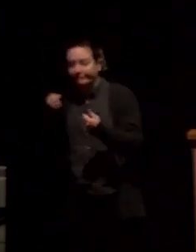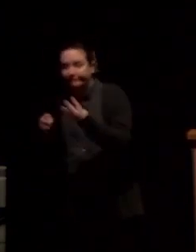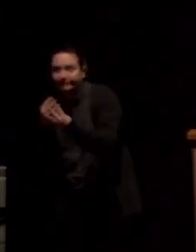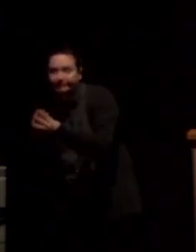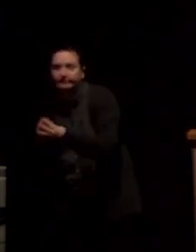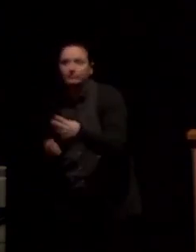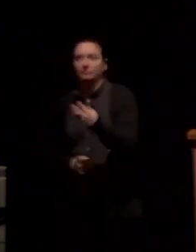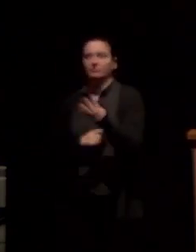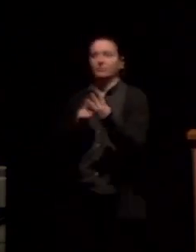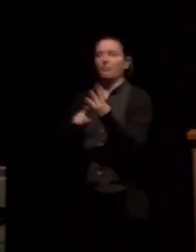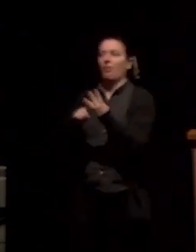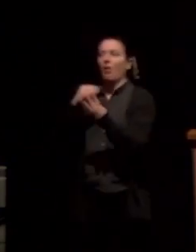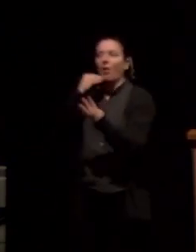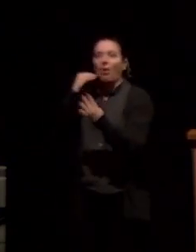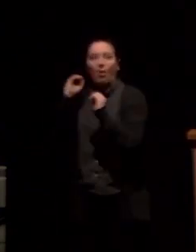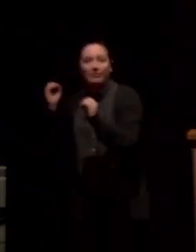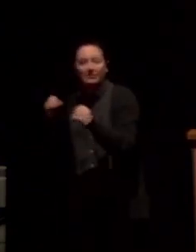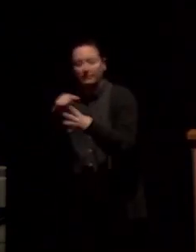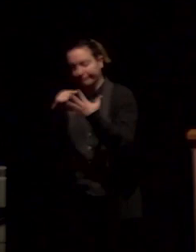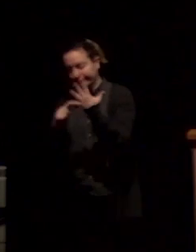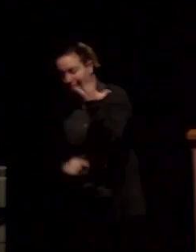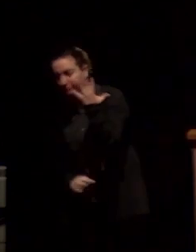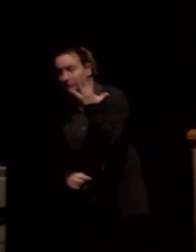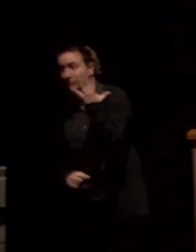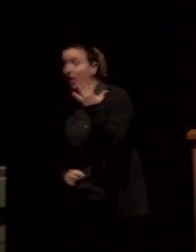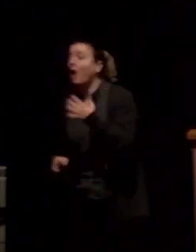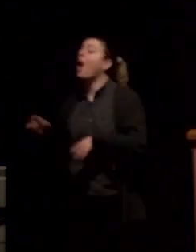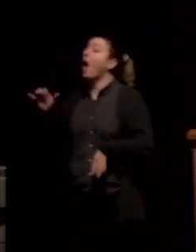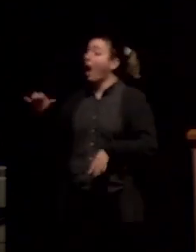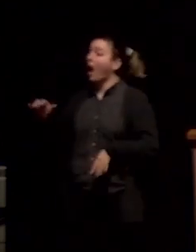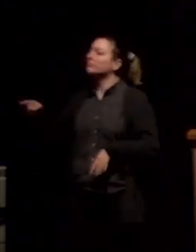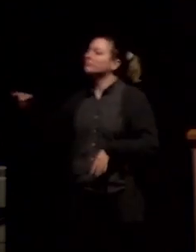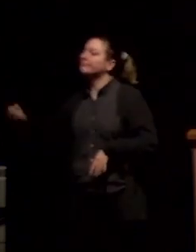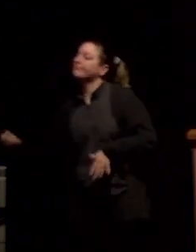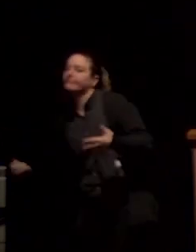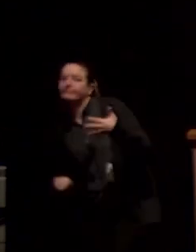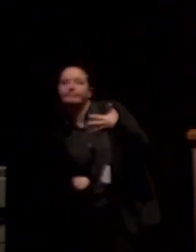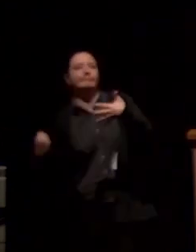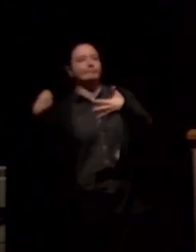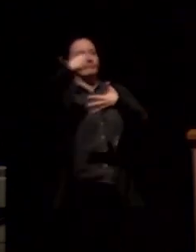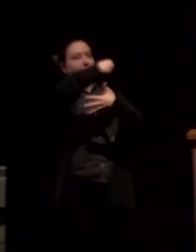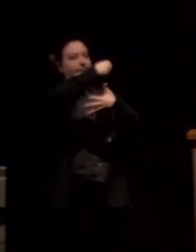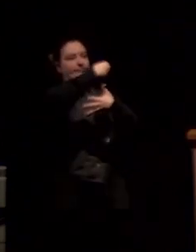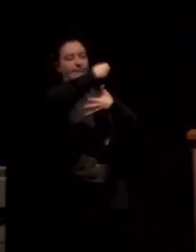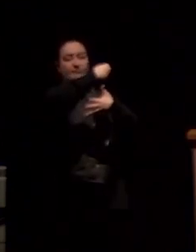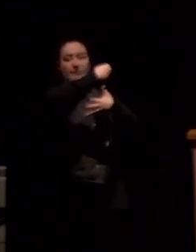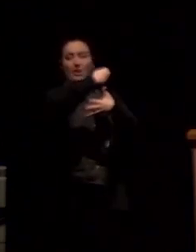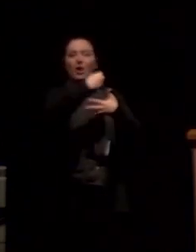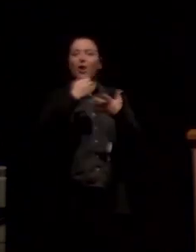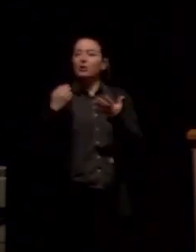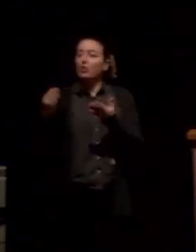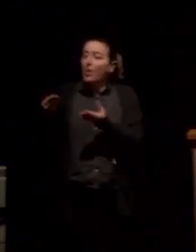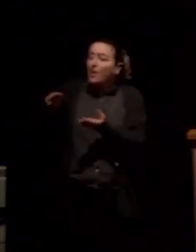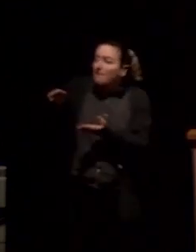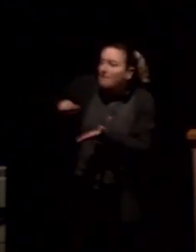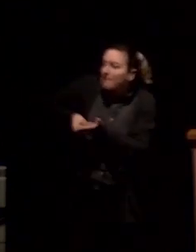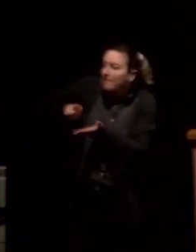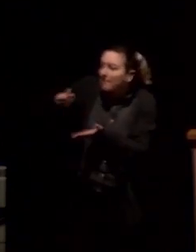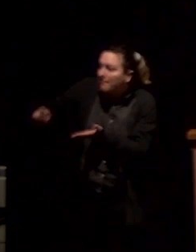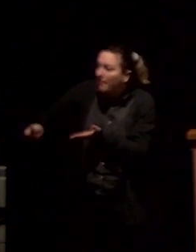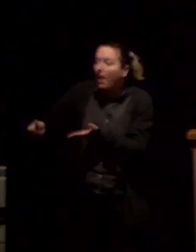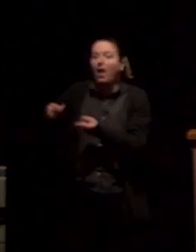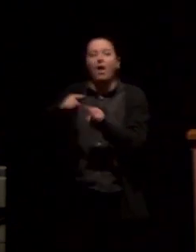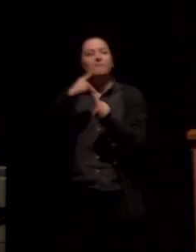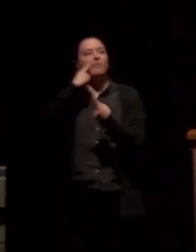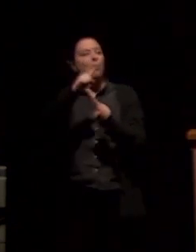get not only a counselor at a workforce center, but money to pay for training, money to go to school, money to land them a